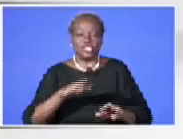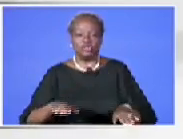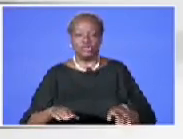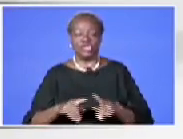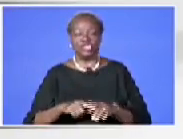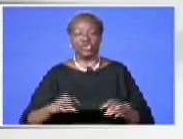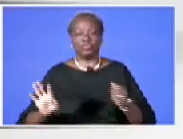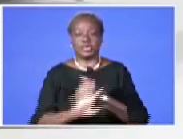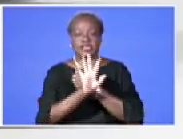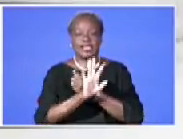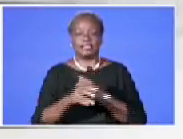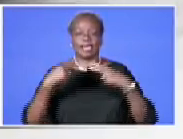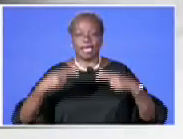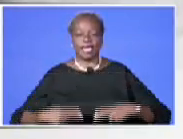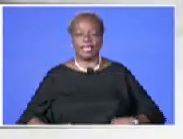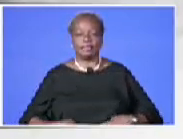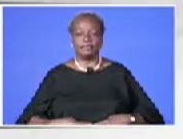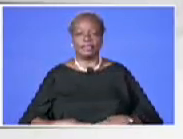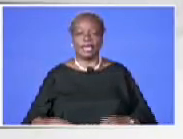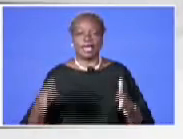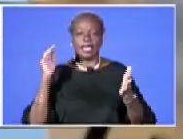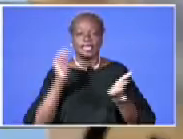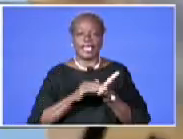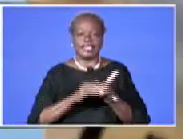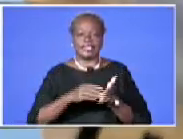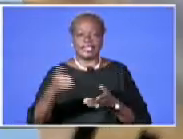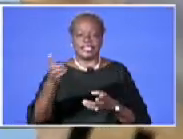their health against these dangerous diseases.